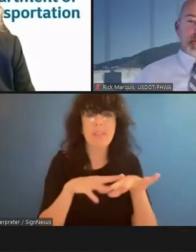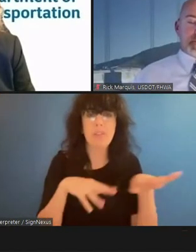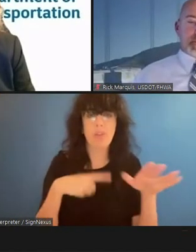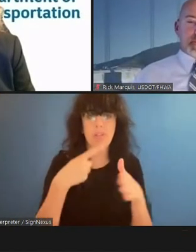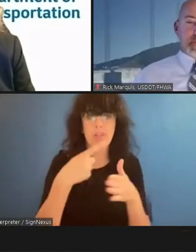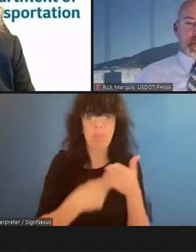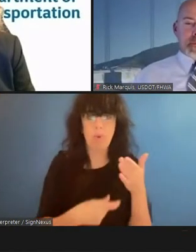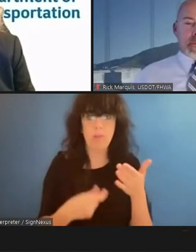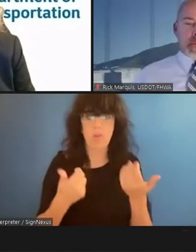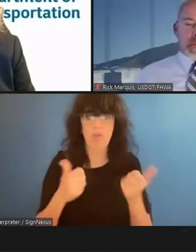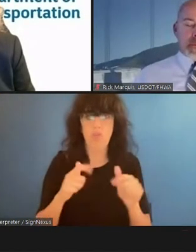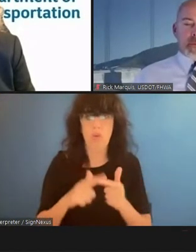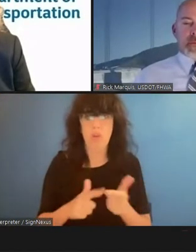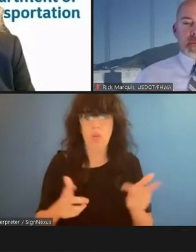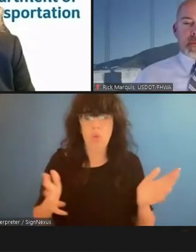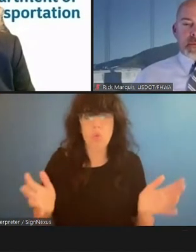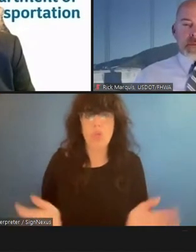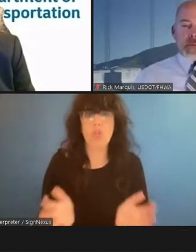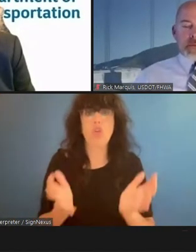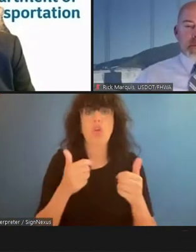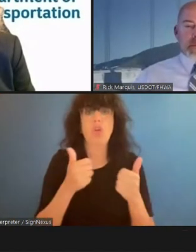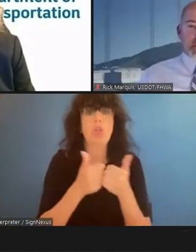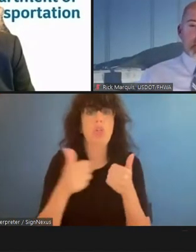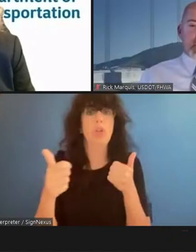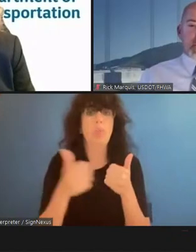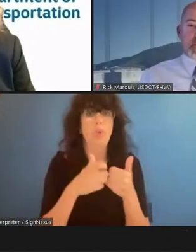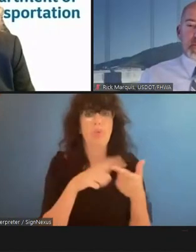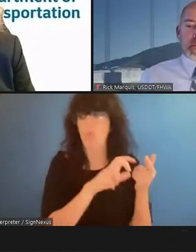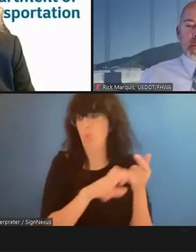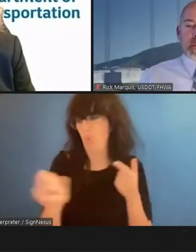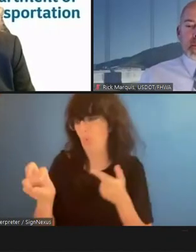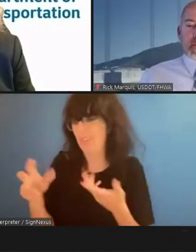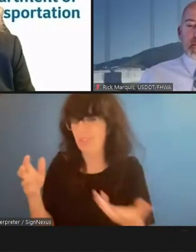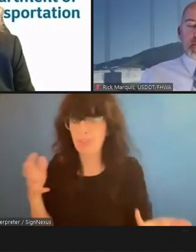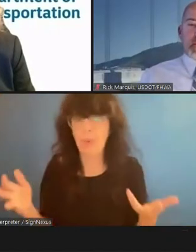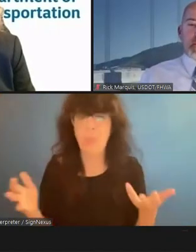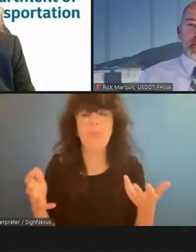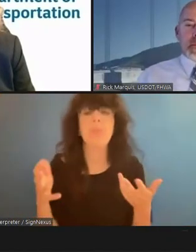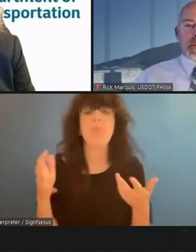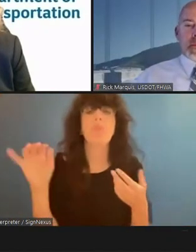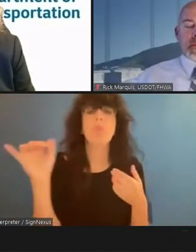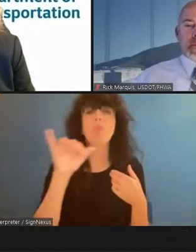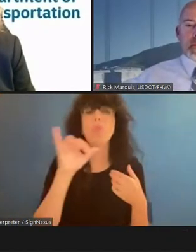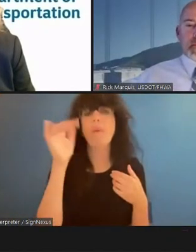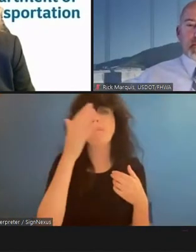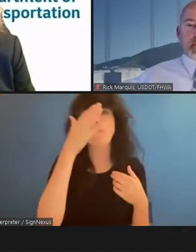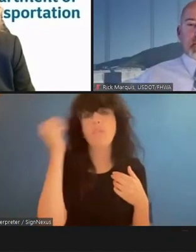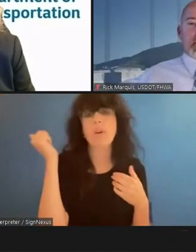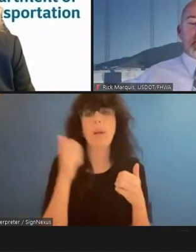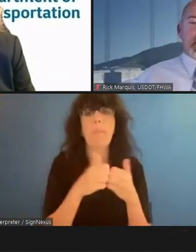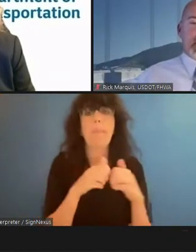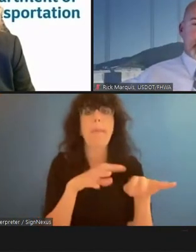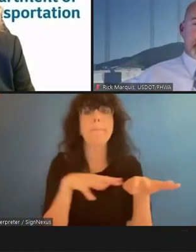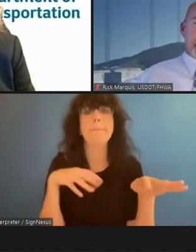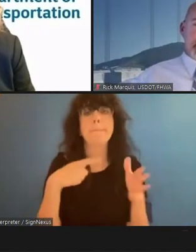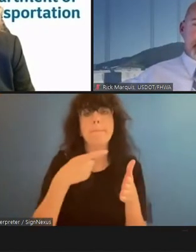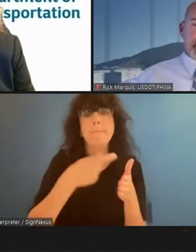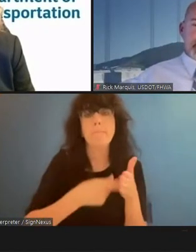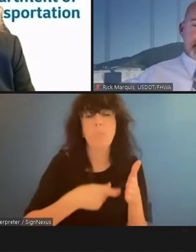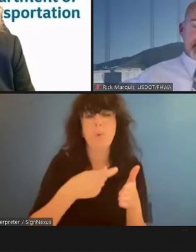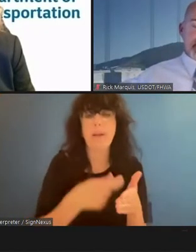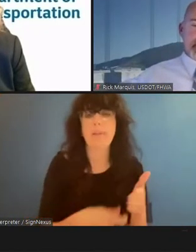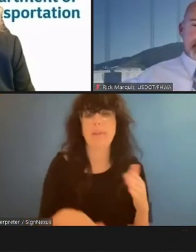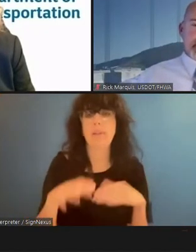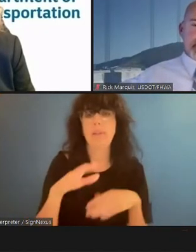encourage encouraging commuters to switch to and let's not forget about the congestion pricing effect on our